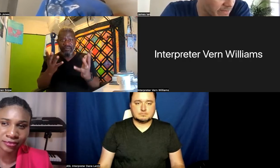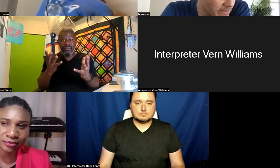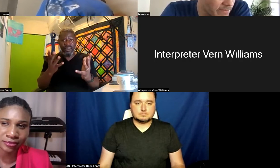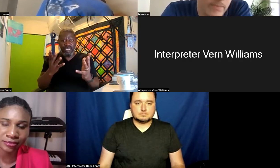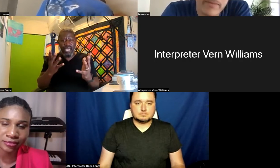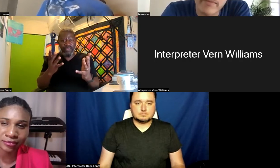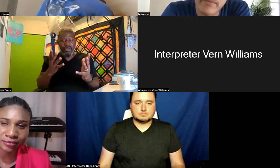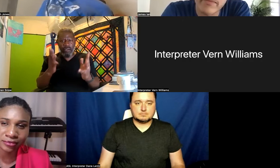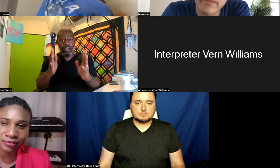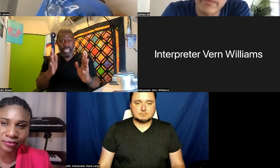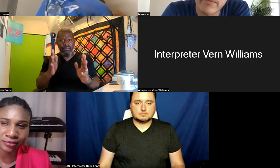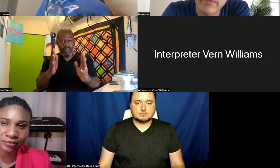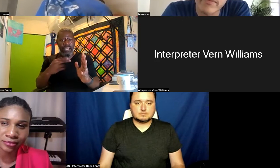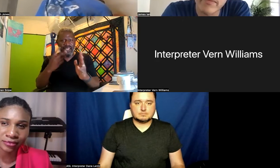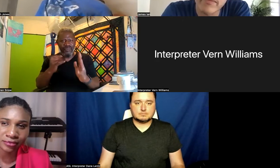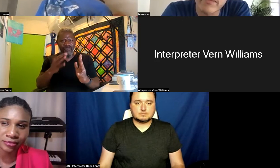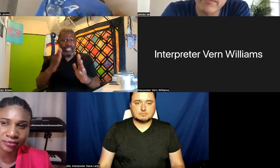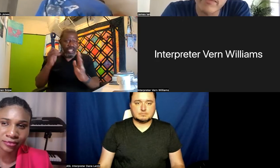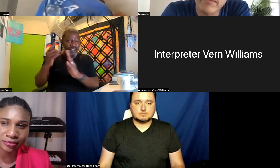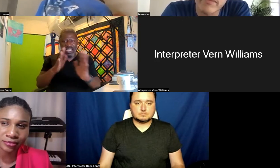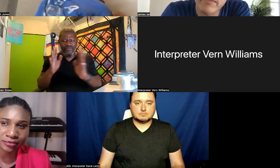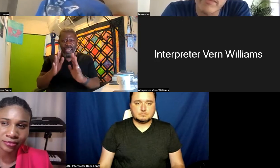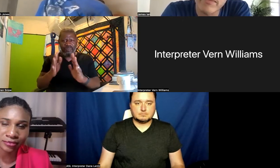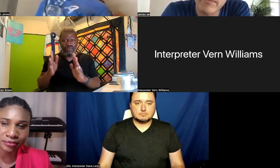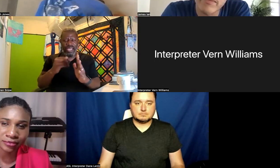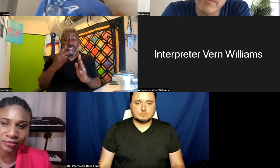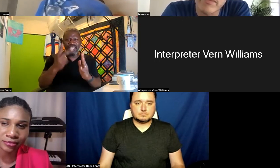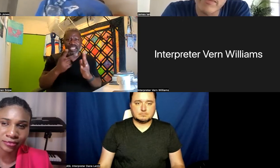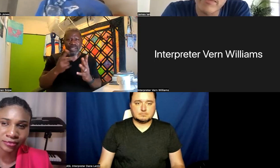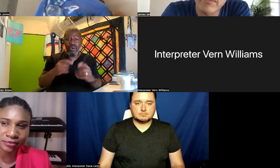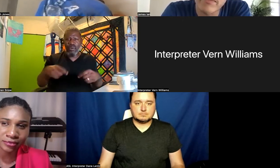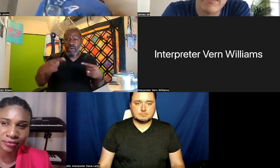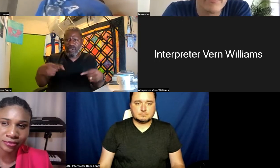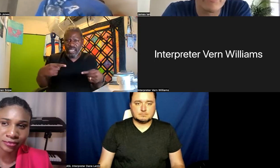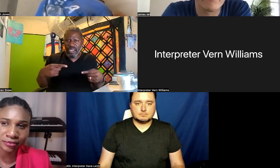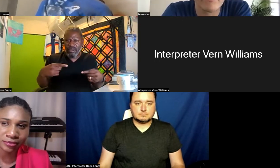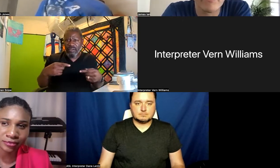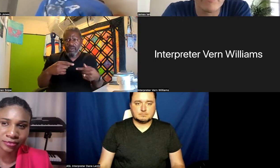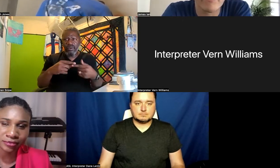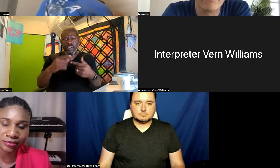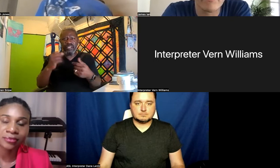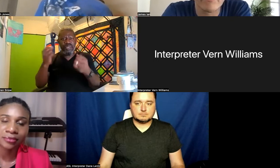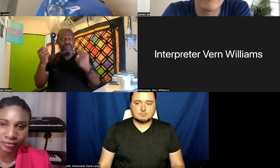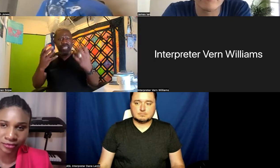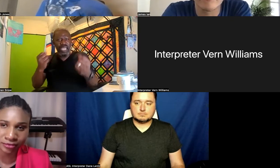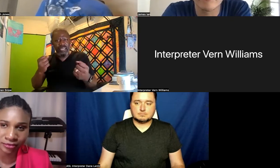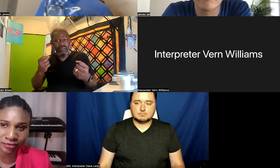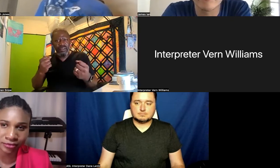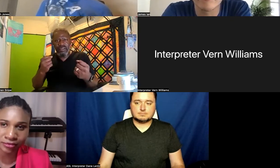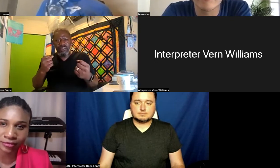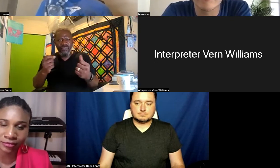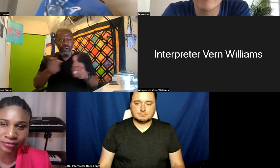blind. Yeah, they was like, okay, I can hear the voice, I can understand the phonics. But when they start seeing people in wheelchair or some people